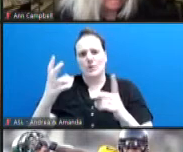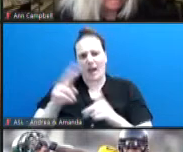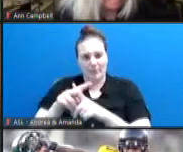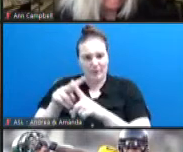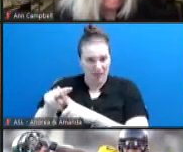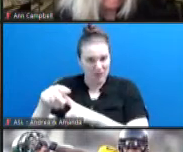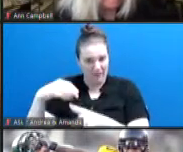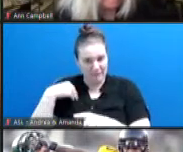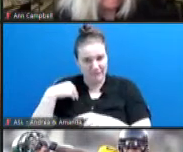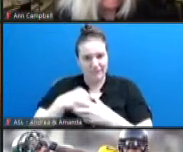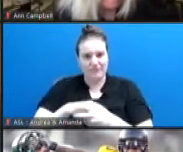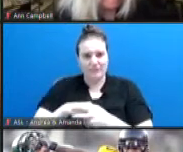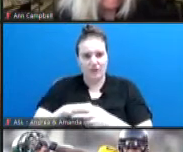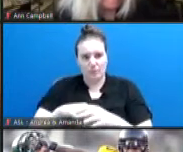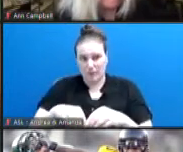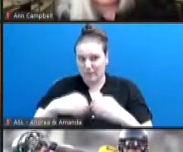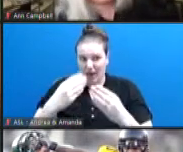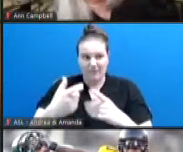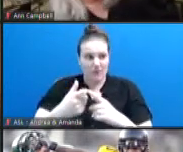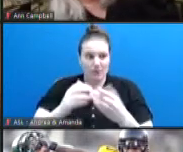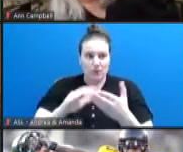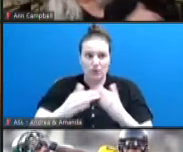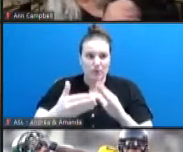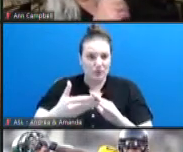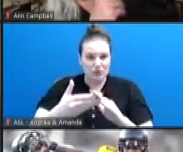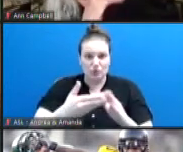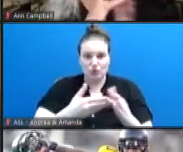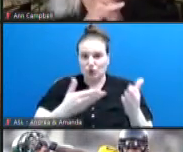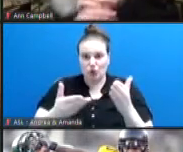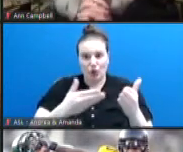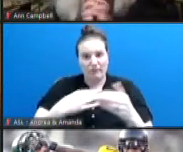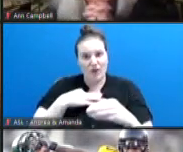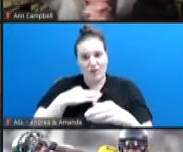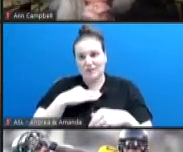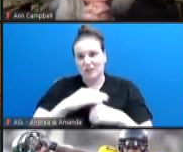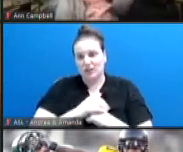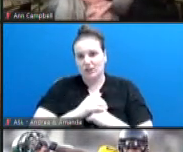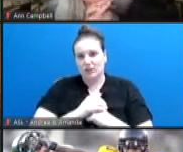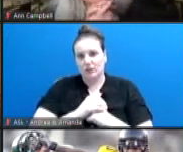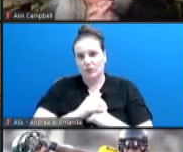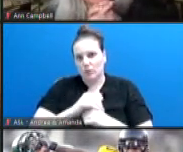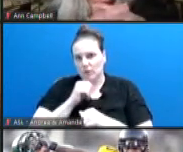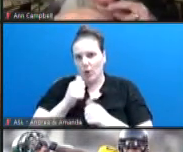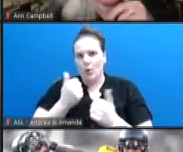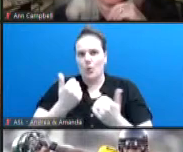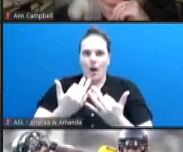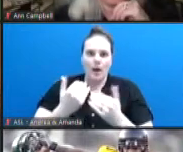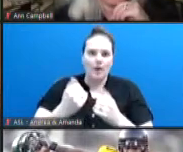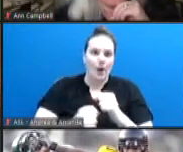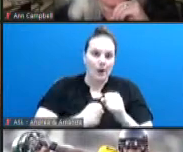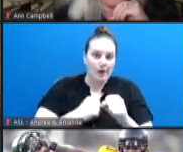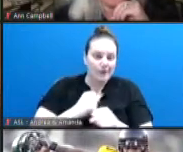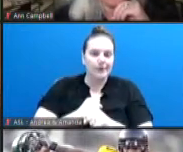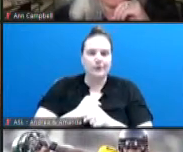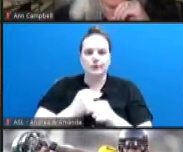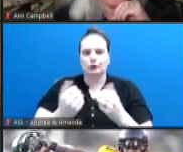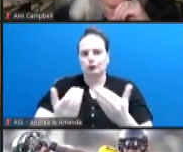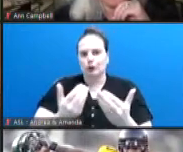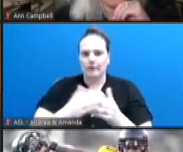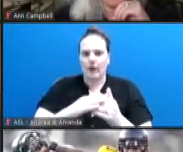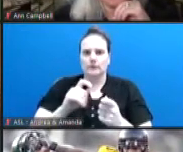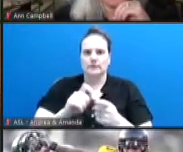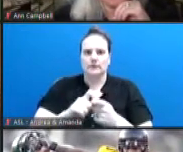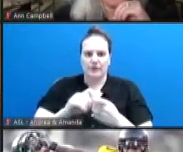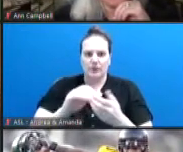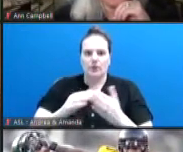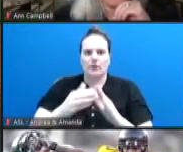applications that are provided from the community to serve as volunteers, that we don't wait a year for them to serve on a particular committee, that we